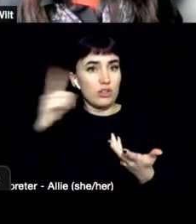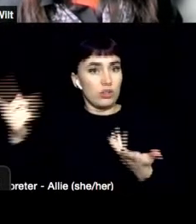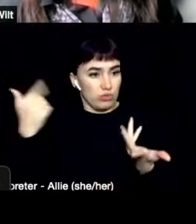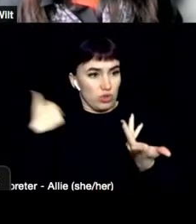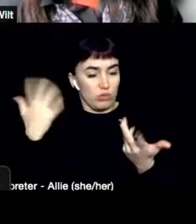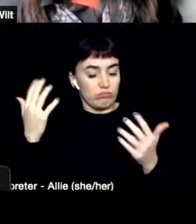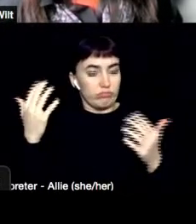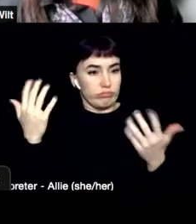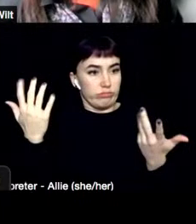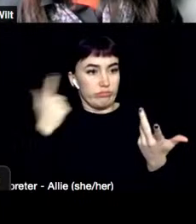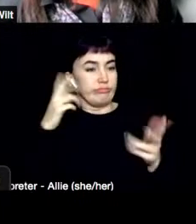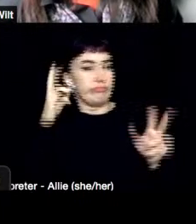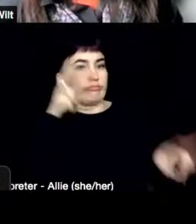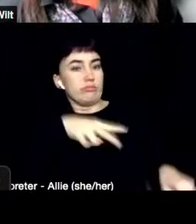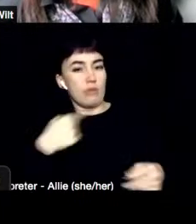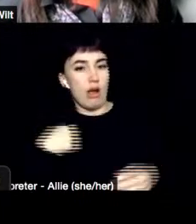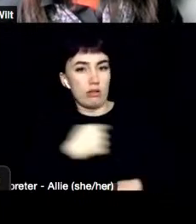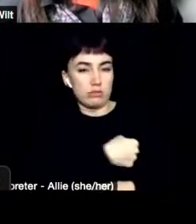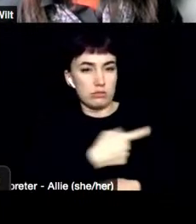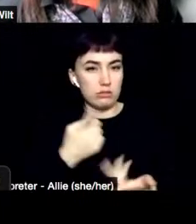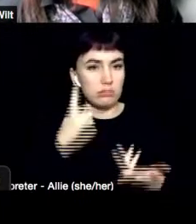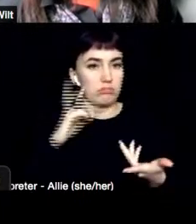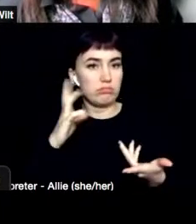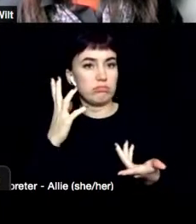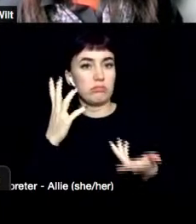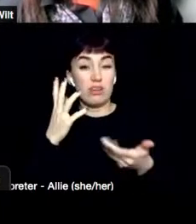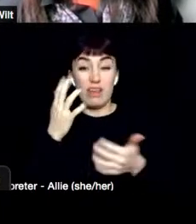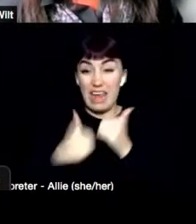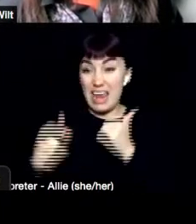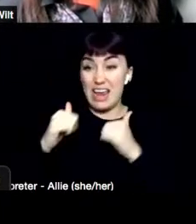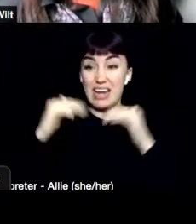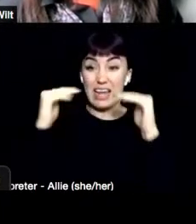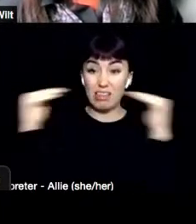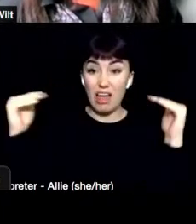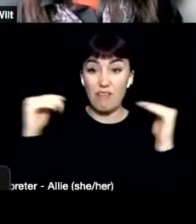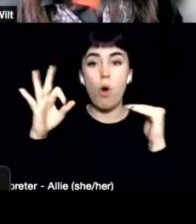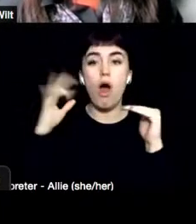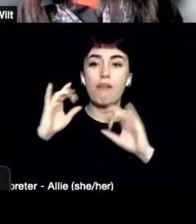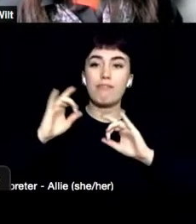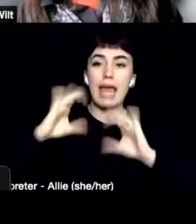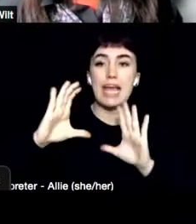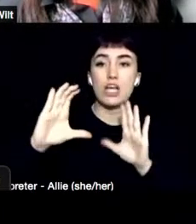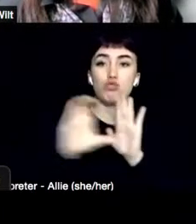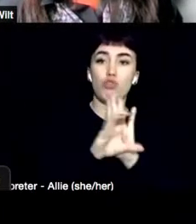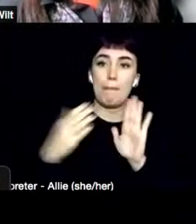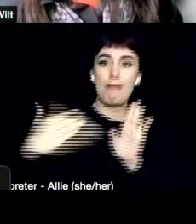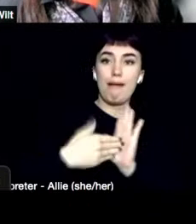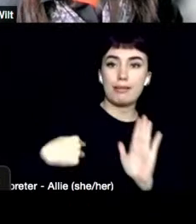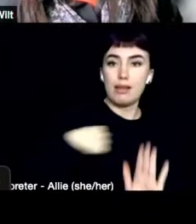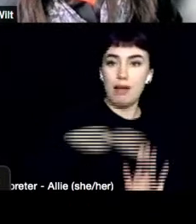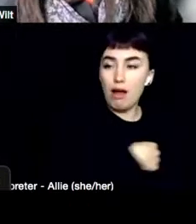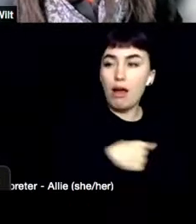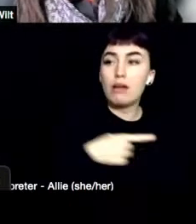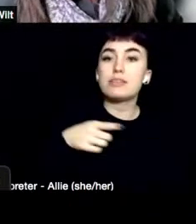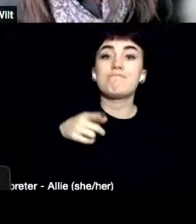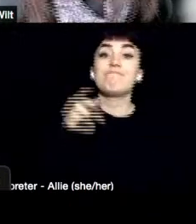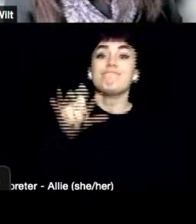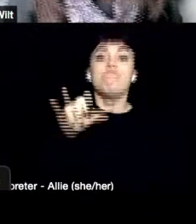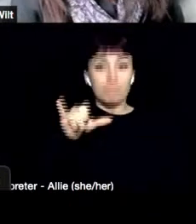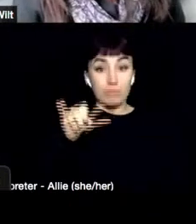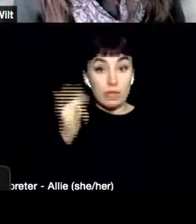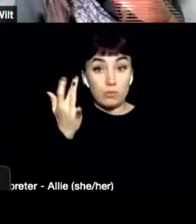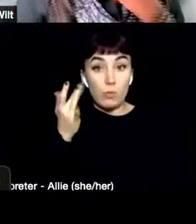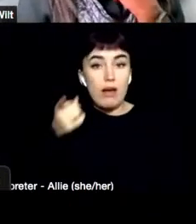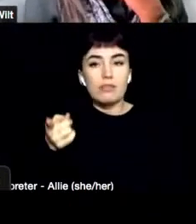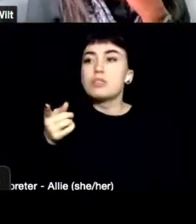community, and why any sort of level of hate crime could be increased against us when we see that no one is standing beside